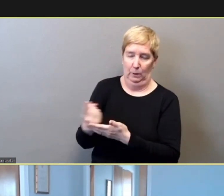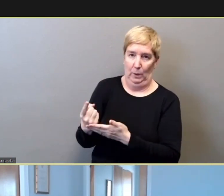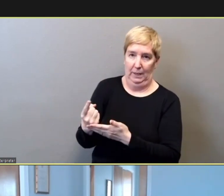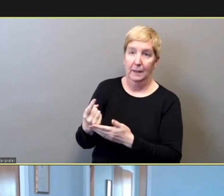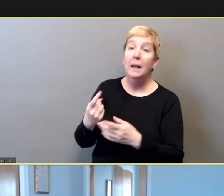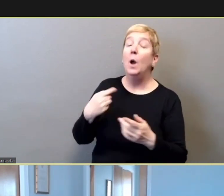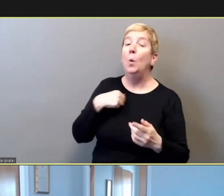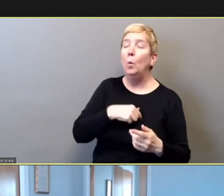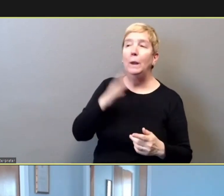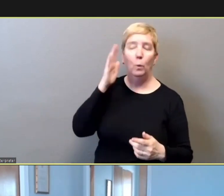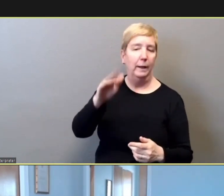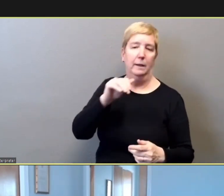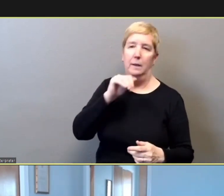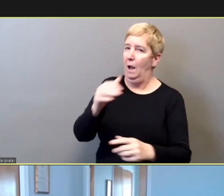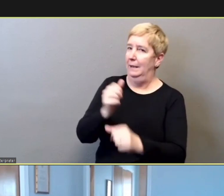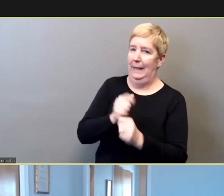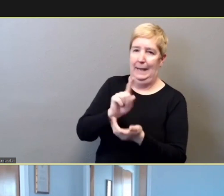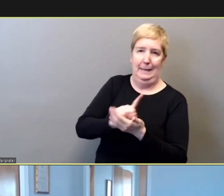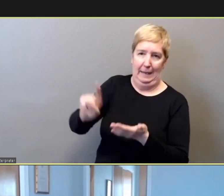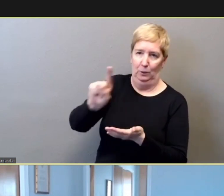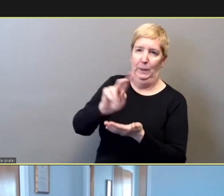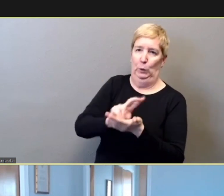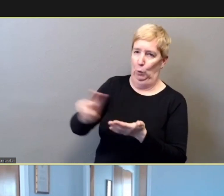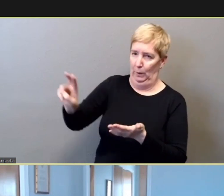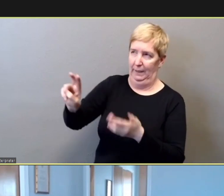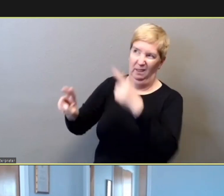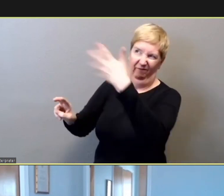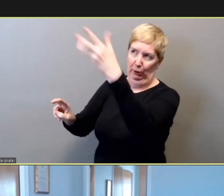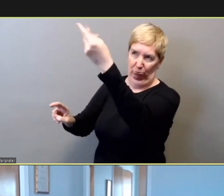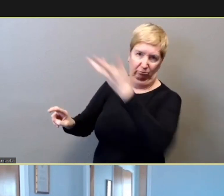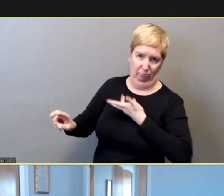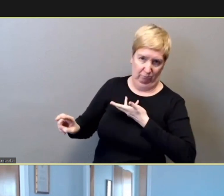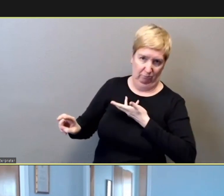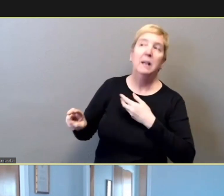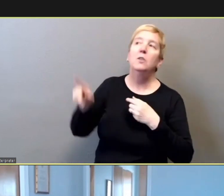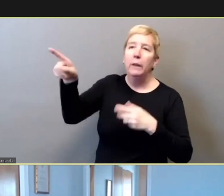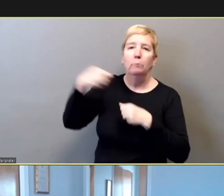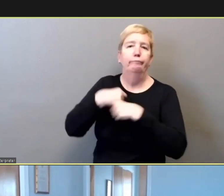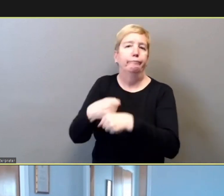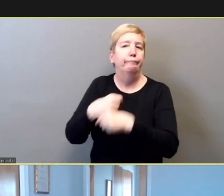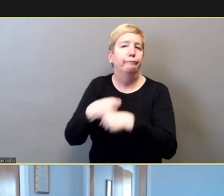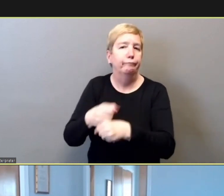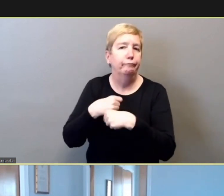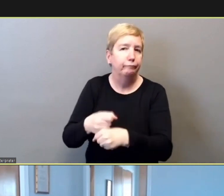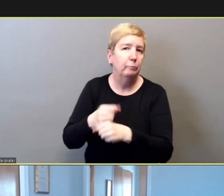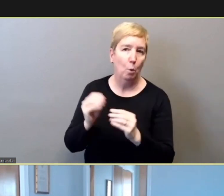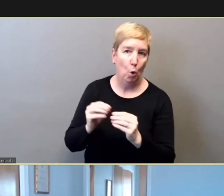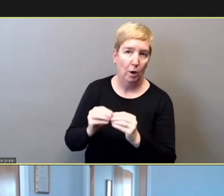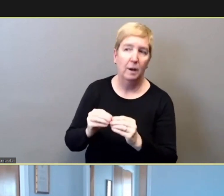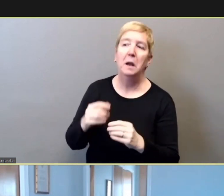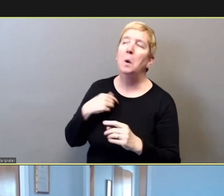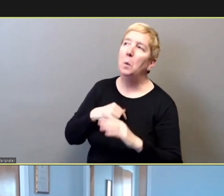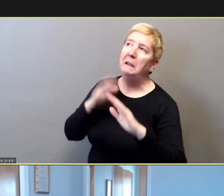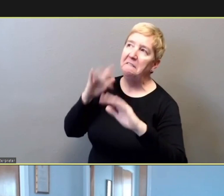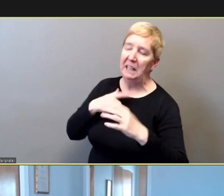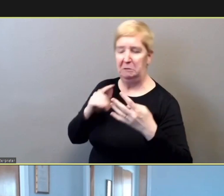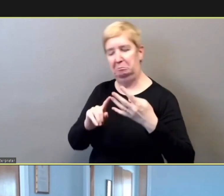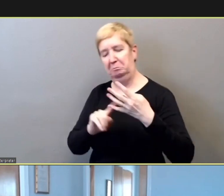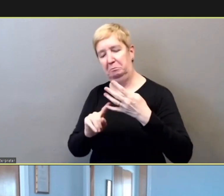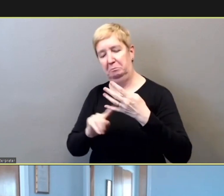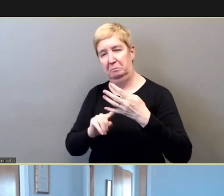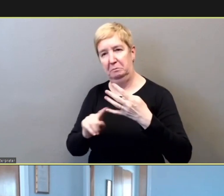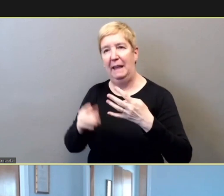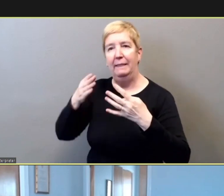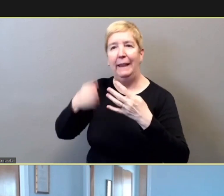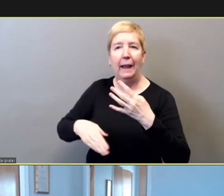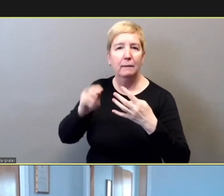for the next couple of weeks. They're working on production, so we should know more by the end of March. It's the exact number